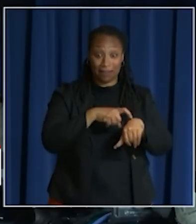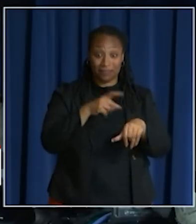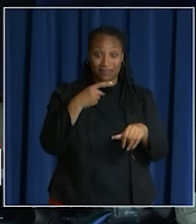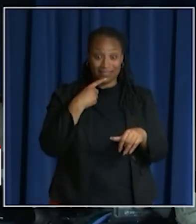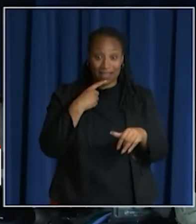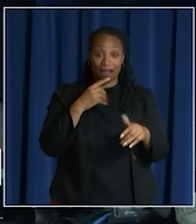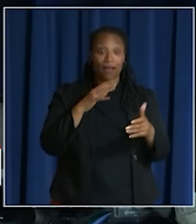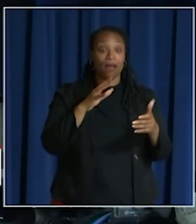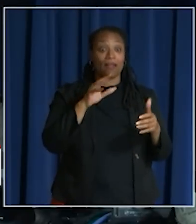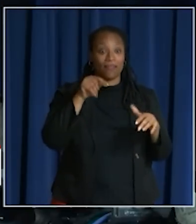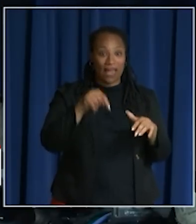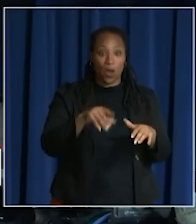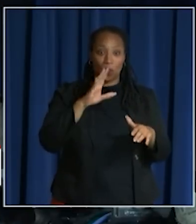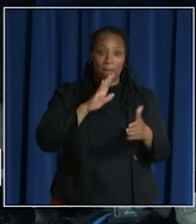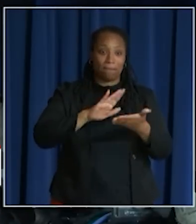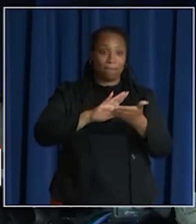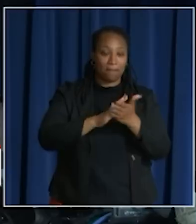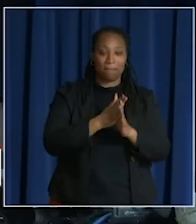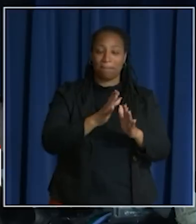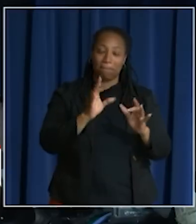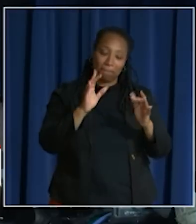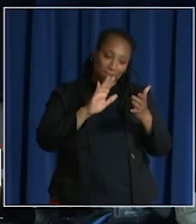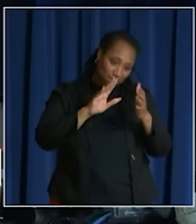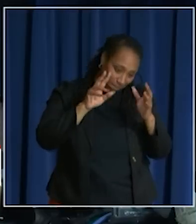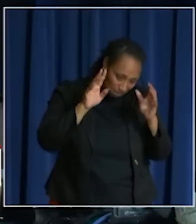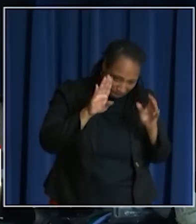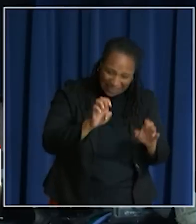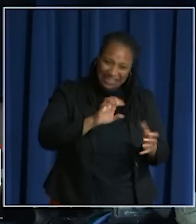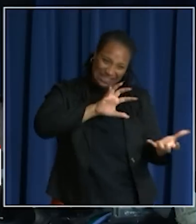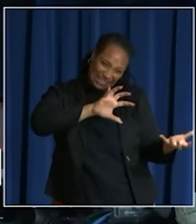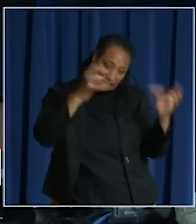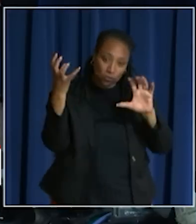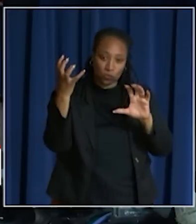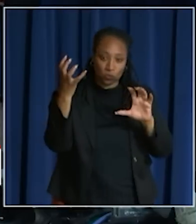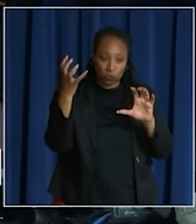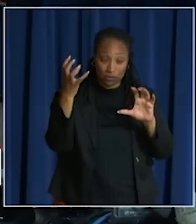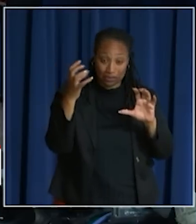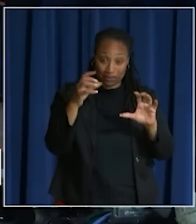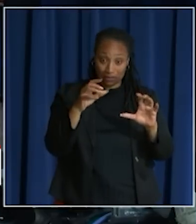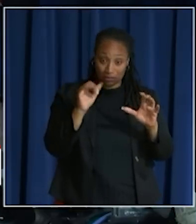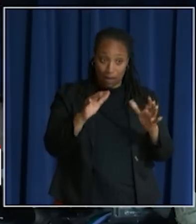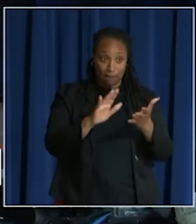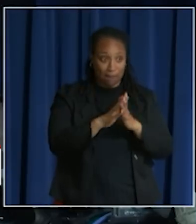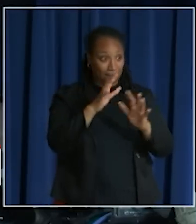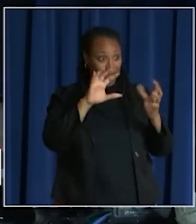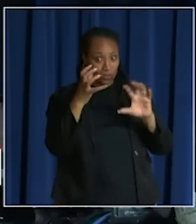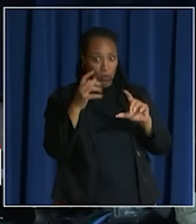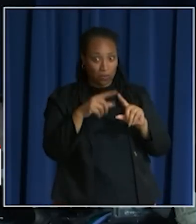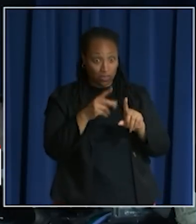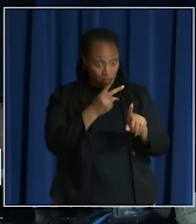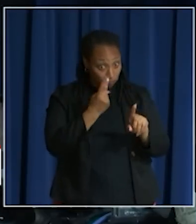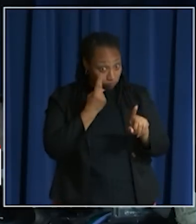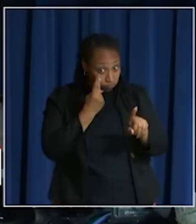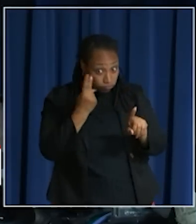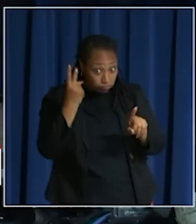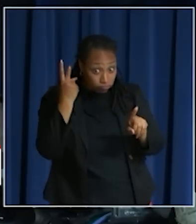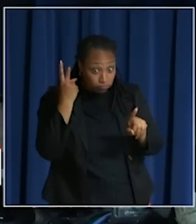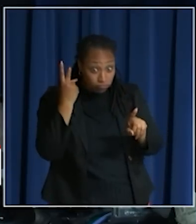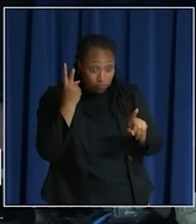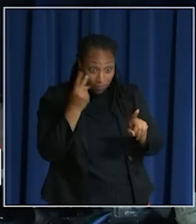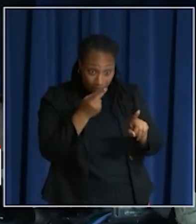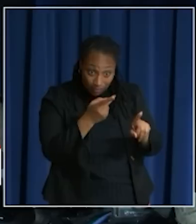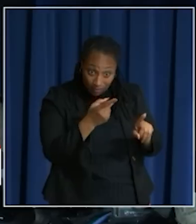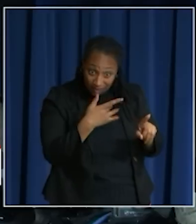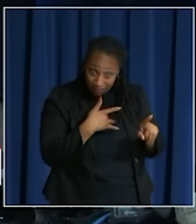you're at risk of losing control of the city? Are you worried this is going to be a complete disaster? I'm going to work